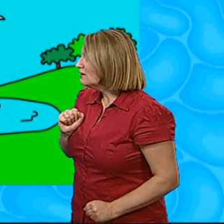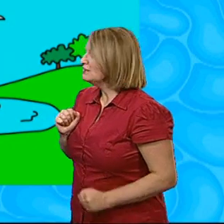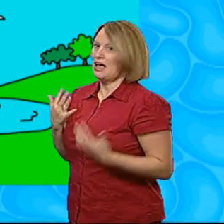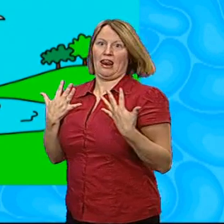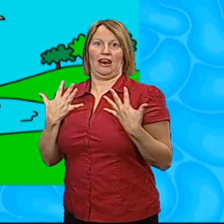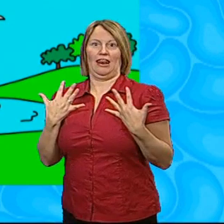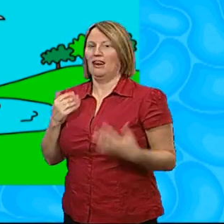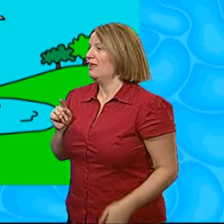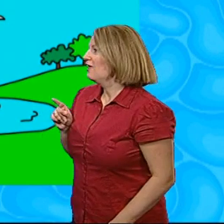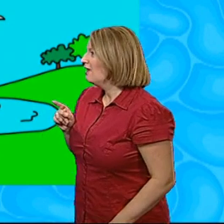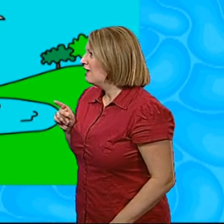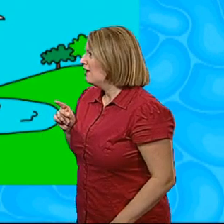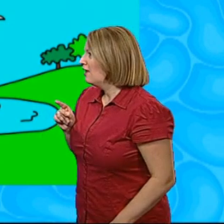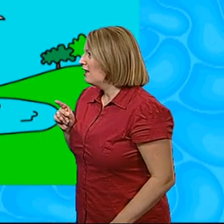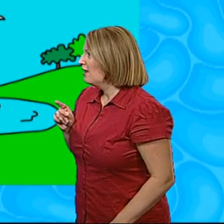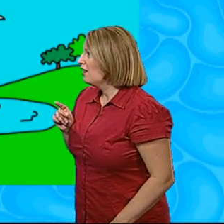10,